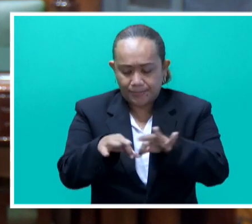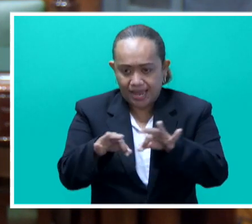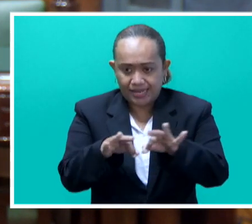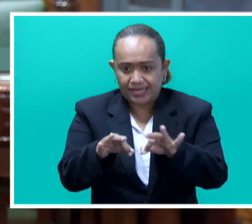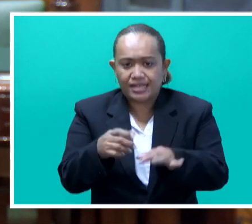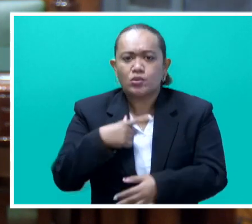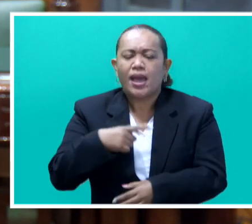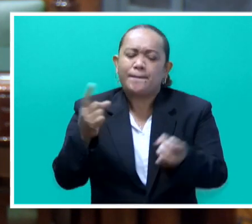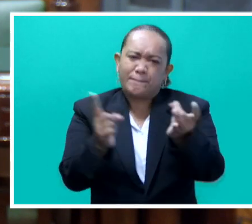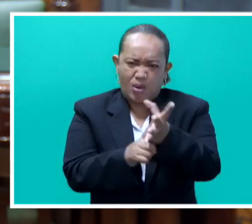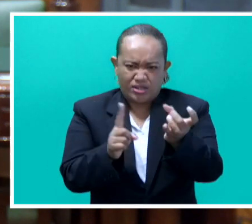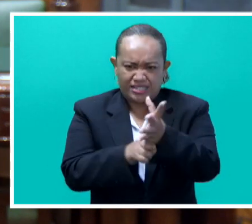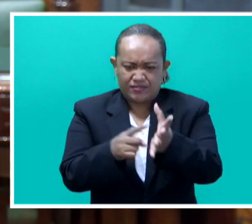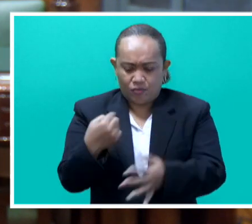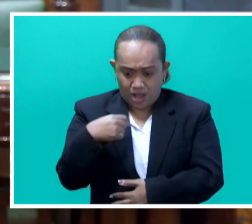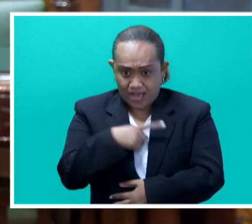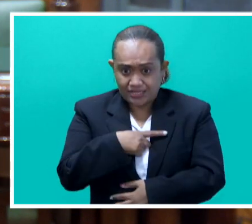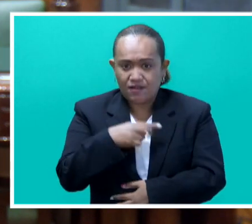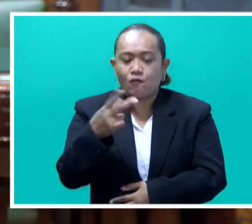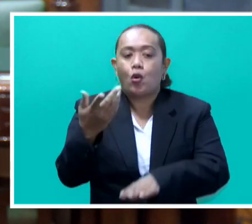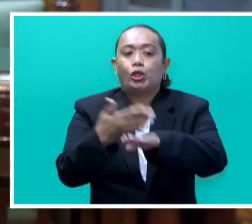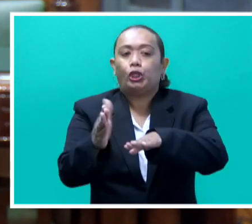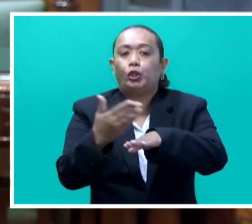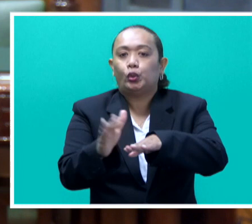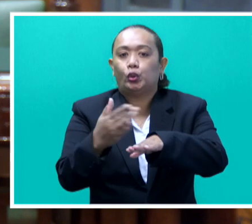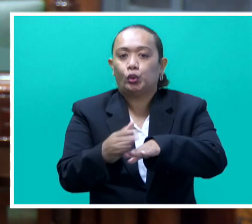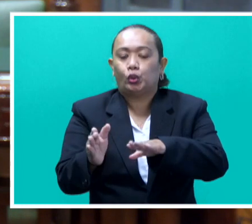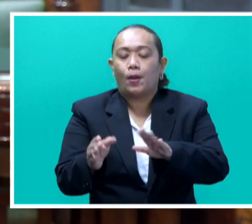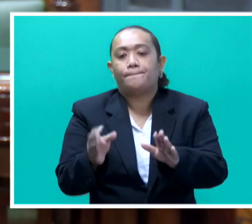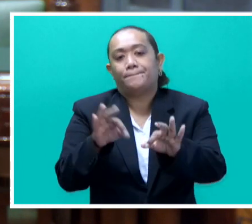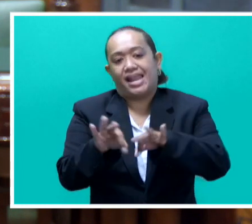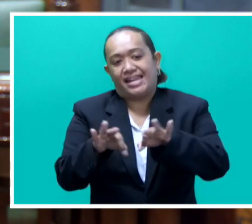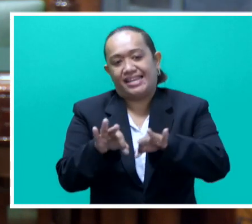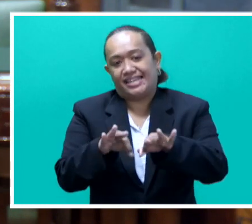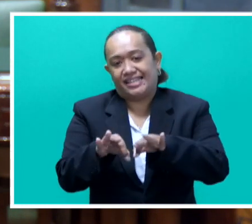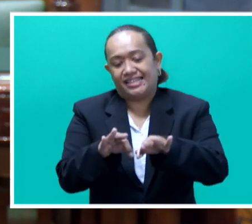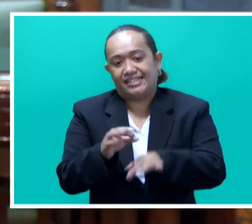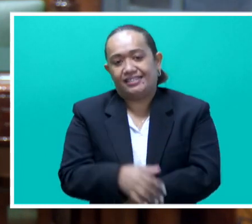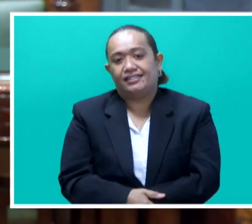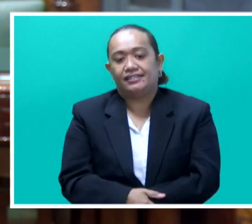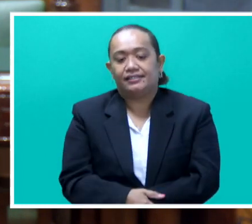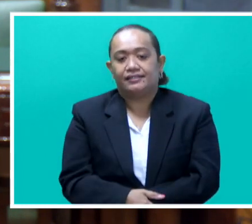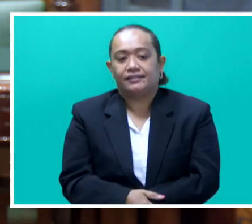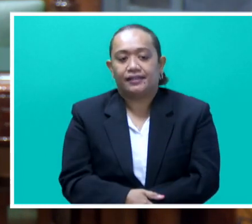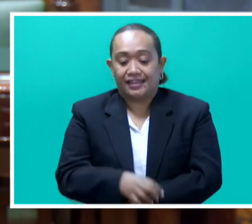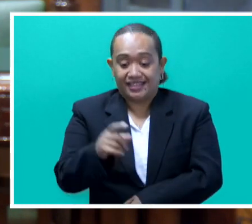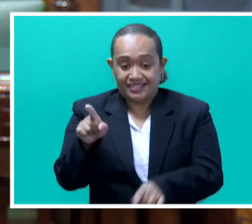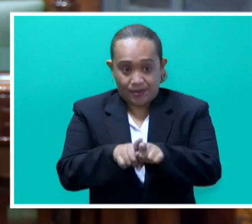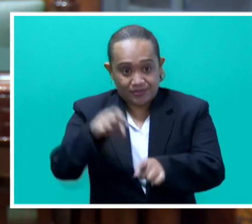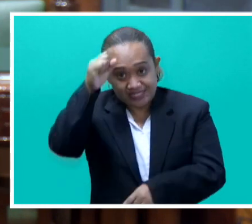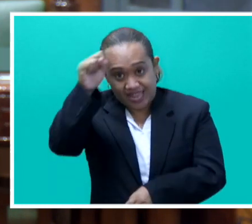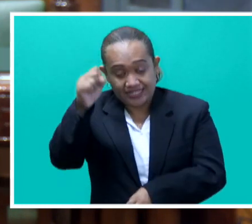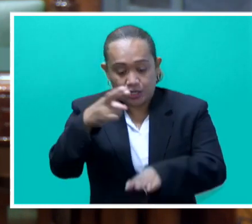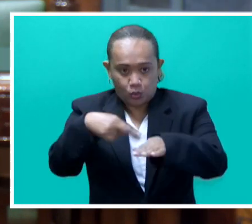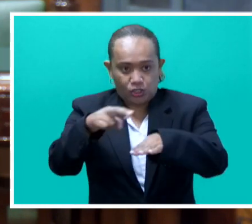fundamental component of modern planning, to include macro-level planning at state and regional level, and also